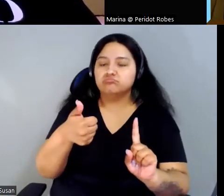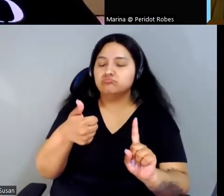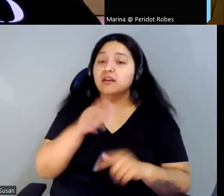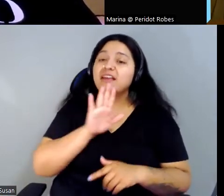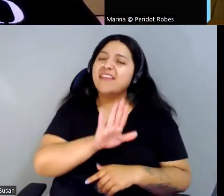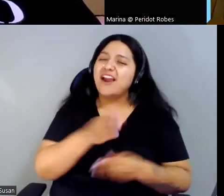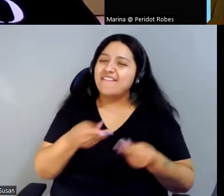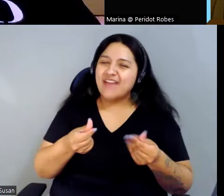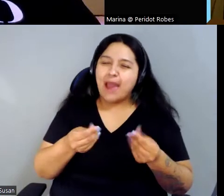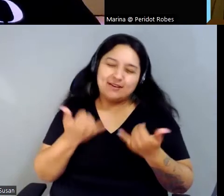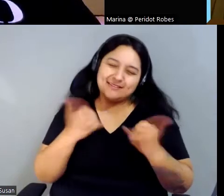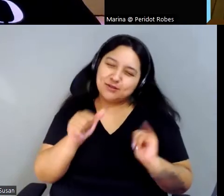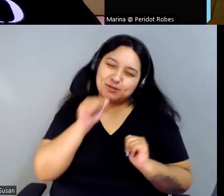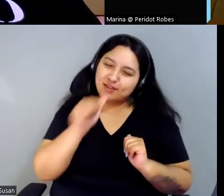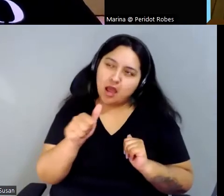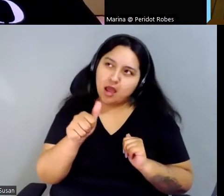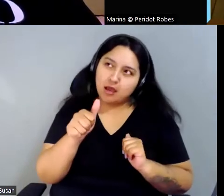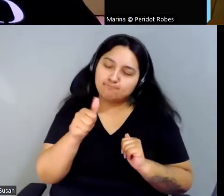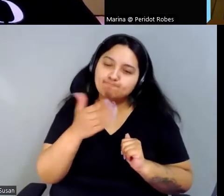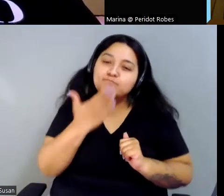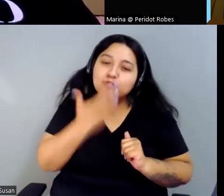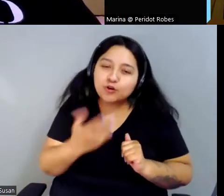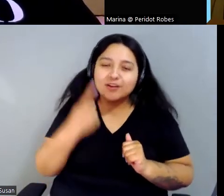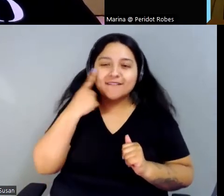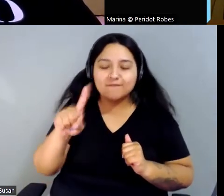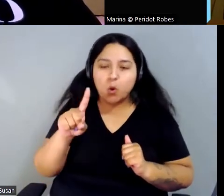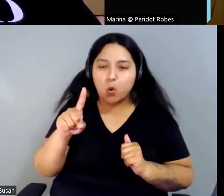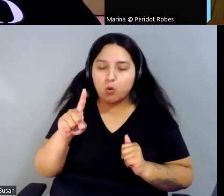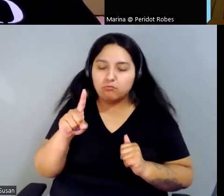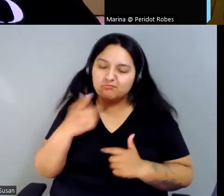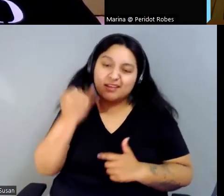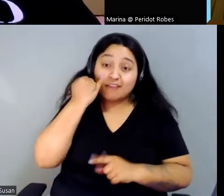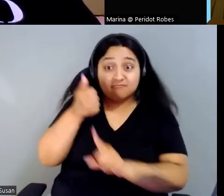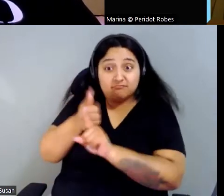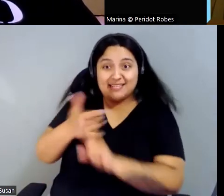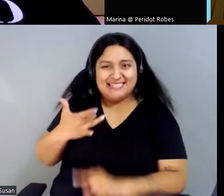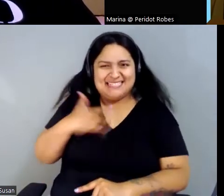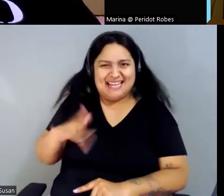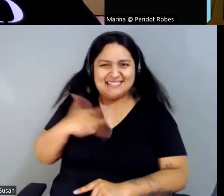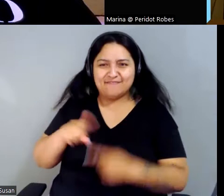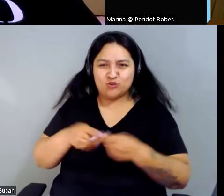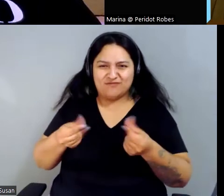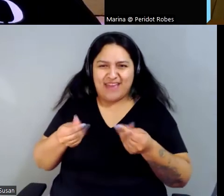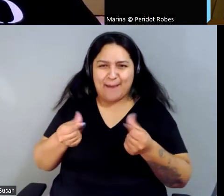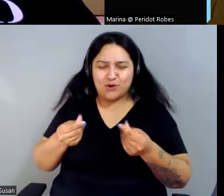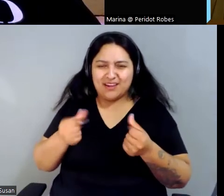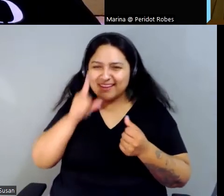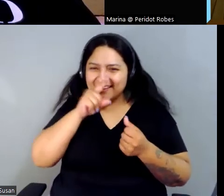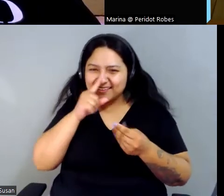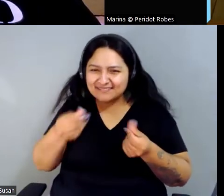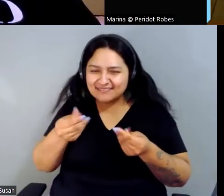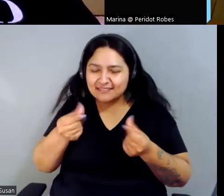that aren't good for people who are sensitive to synthetics. And I feel like the fit might be almost